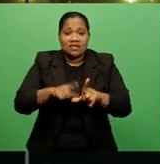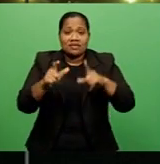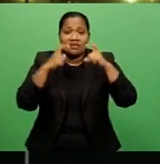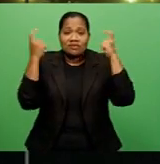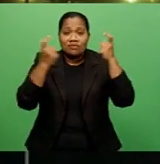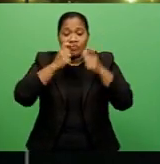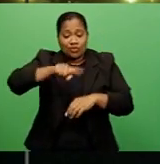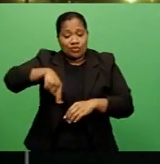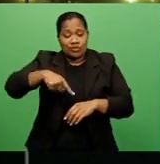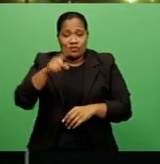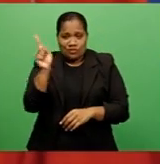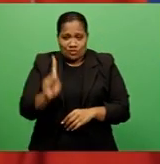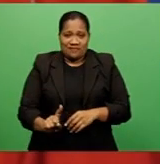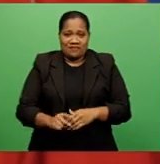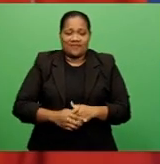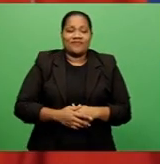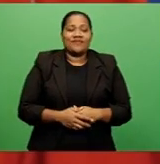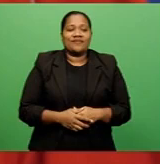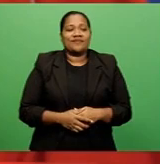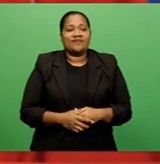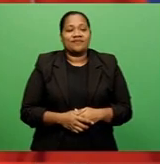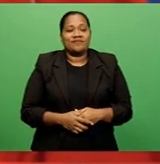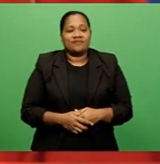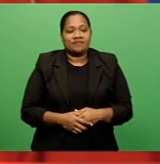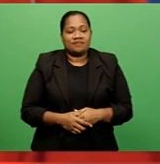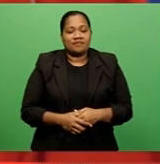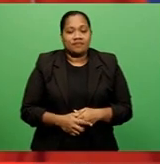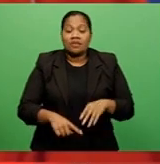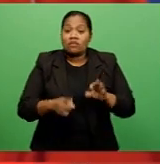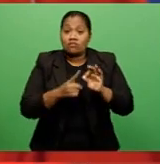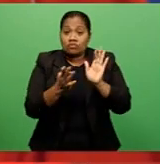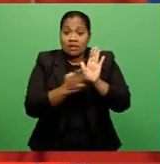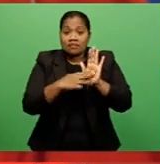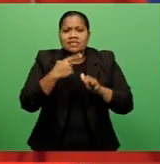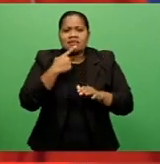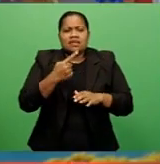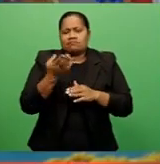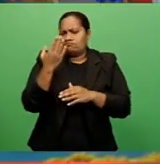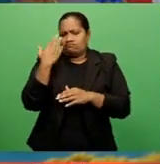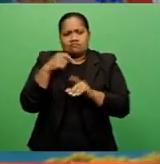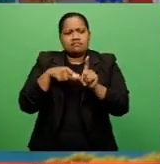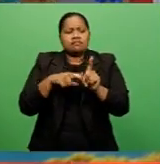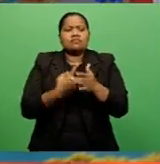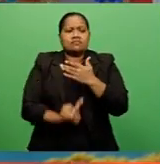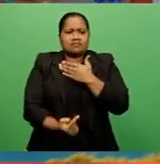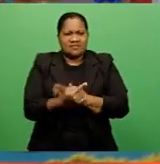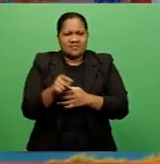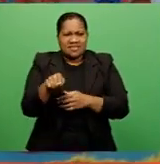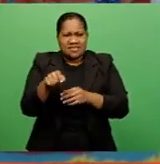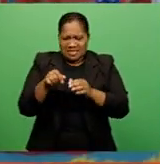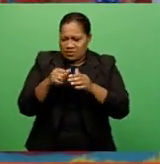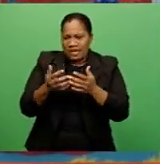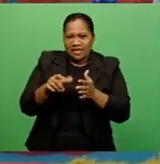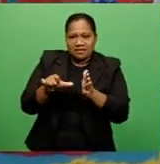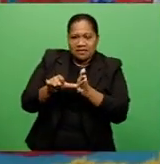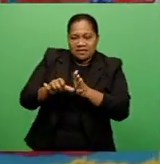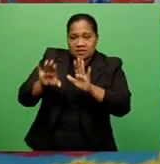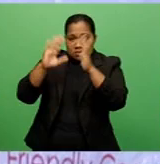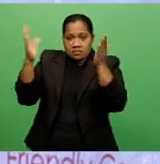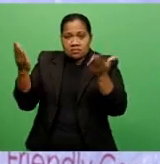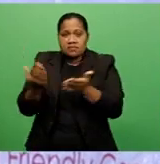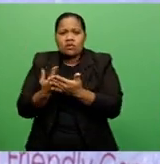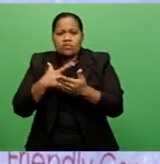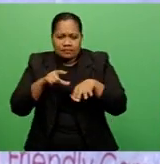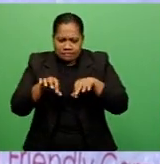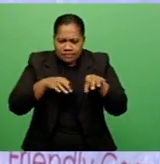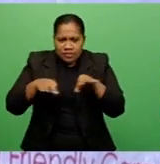in Suva today. The Prime Minister says the past year has been catastrophic around the globe as laid plans were crushed and